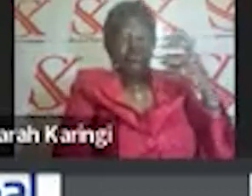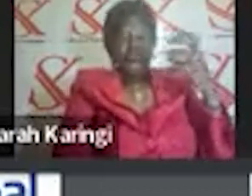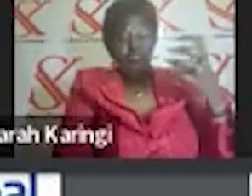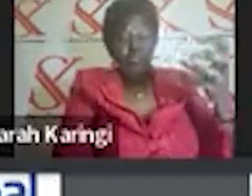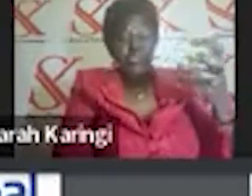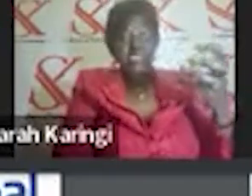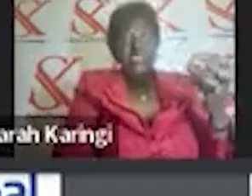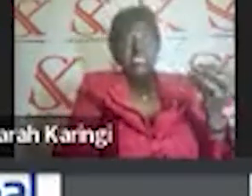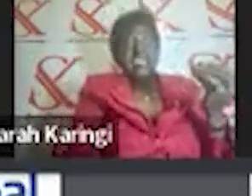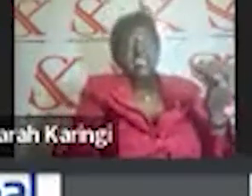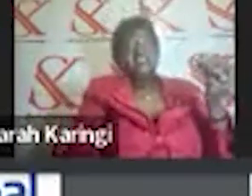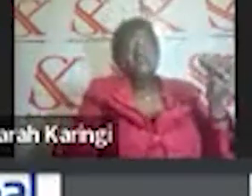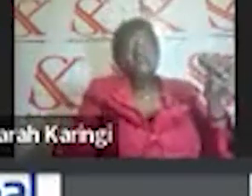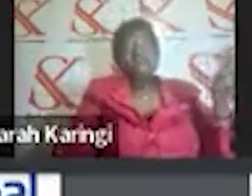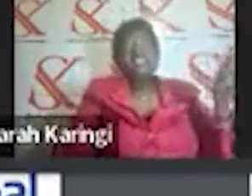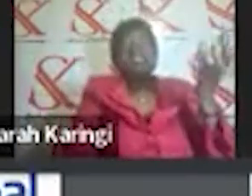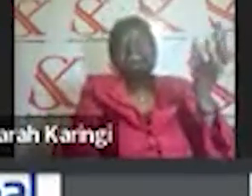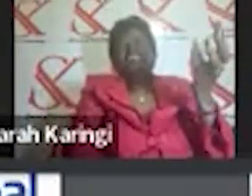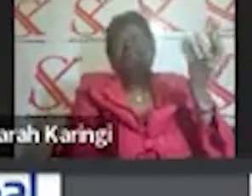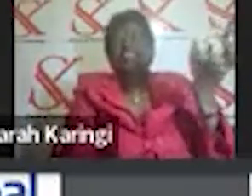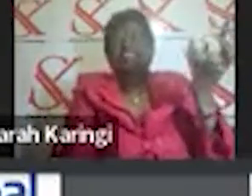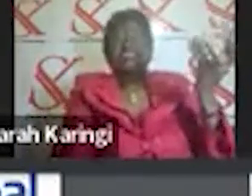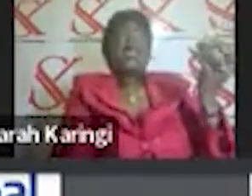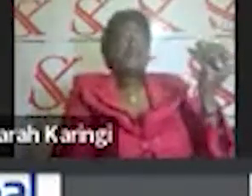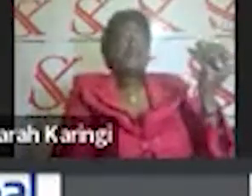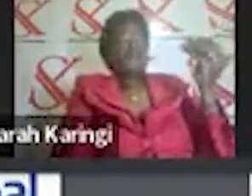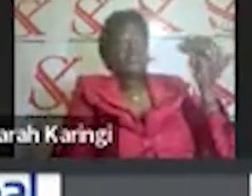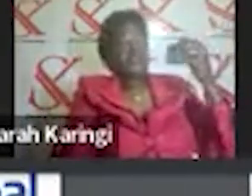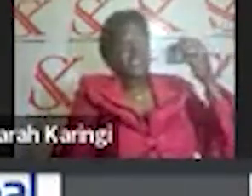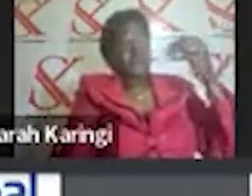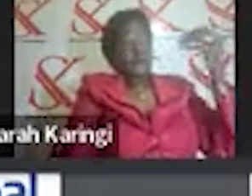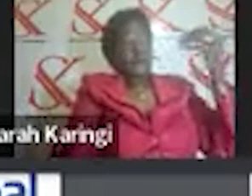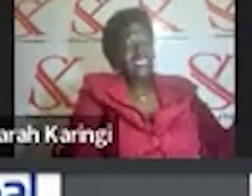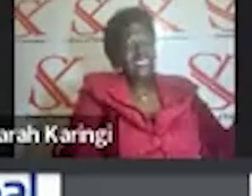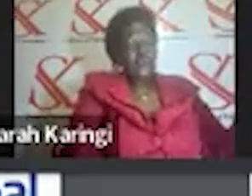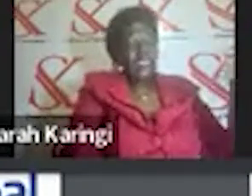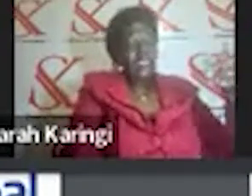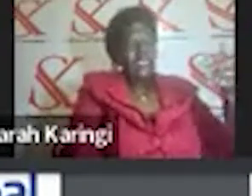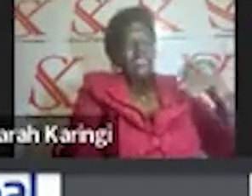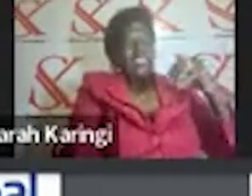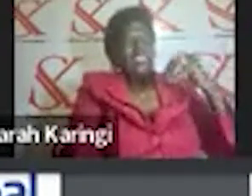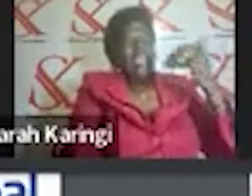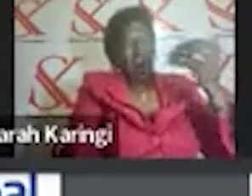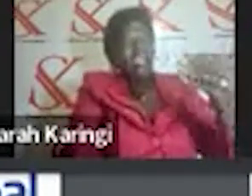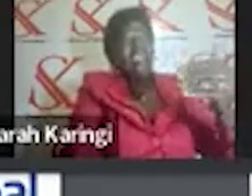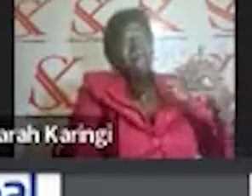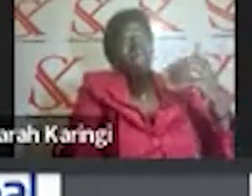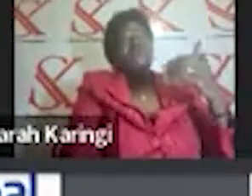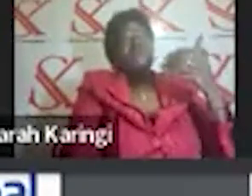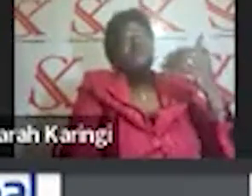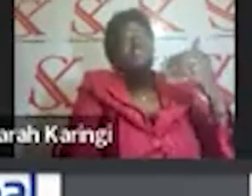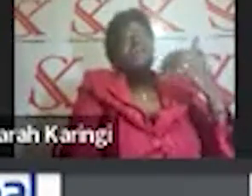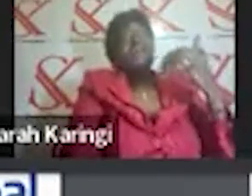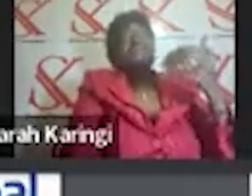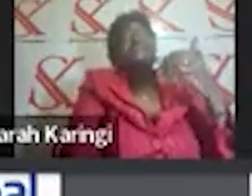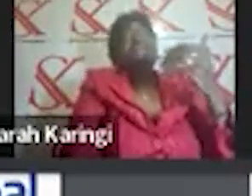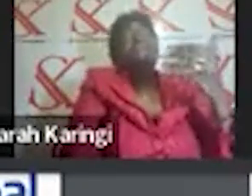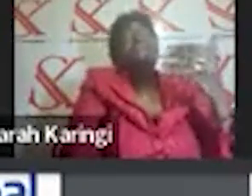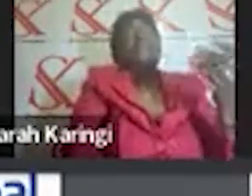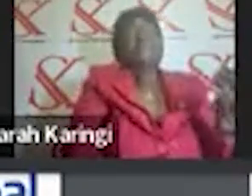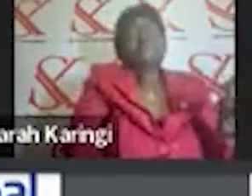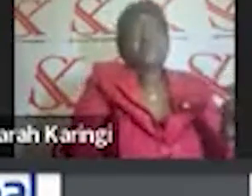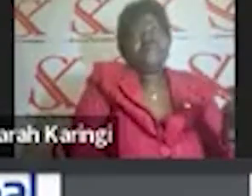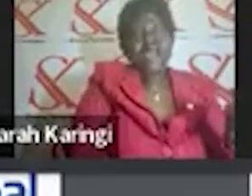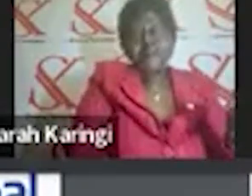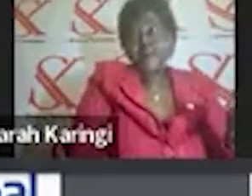can also be consulted. And for me, it's like I've realized that now because I've become good at networking, now I have, we were